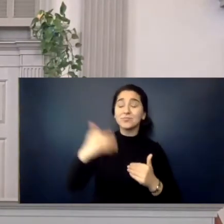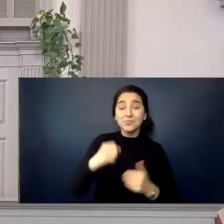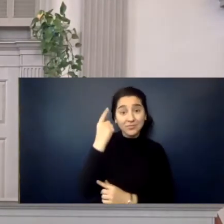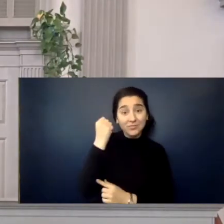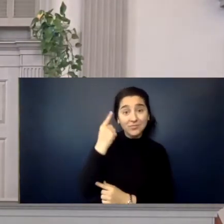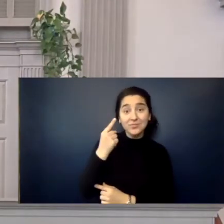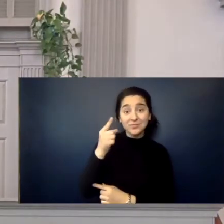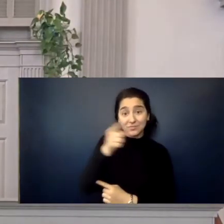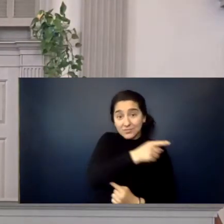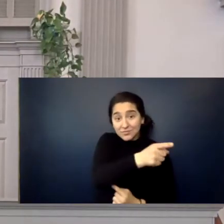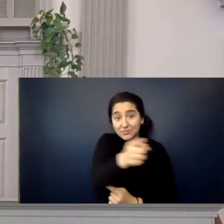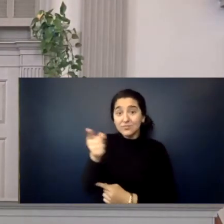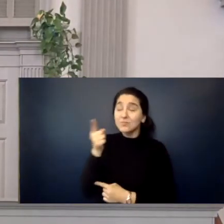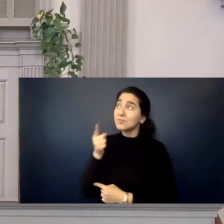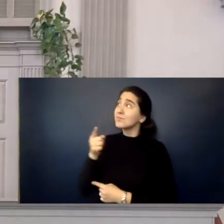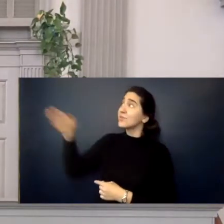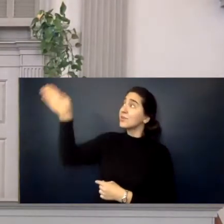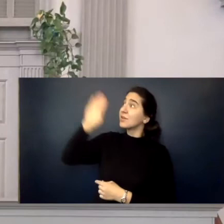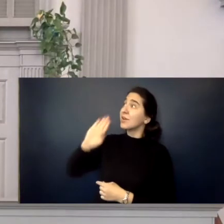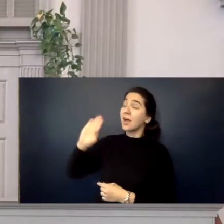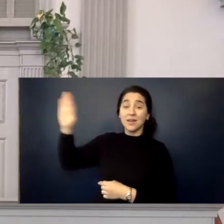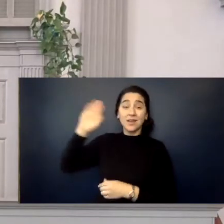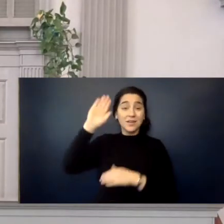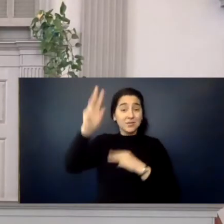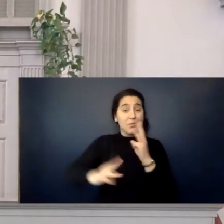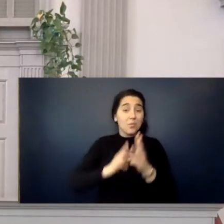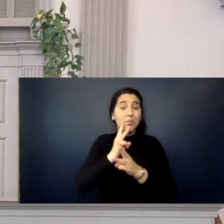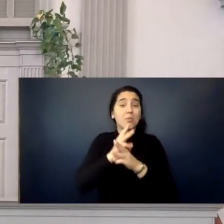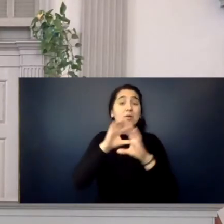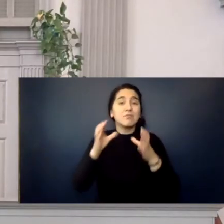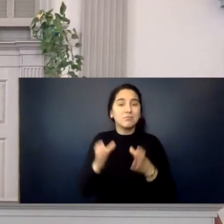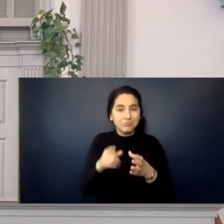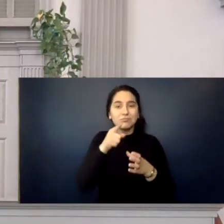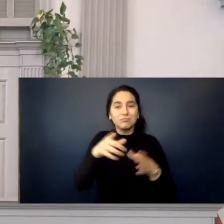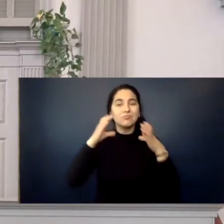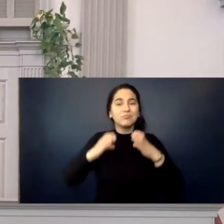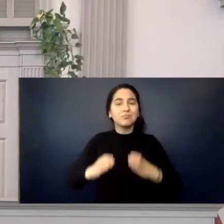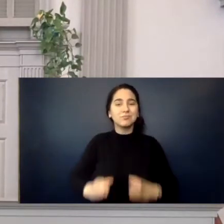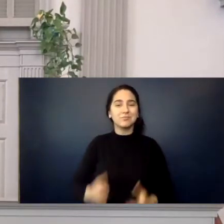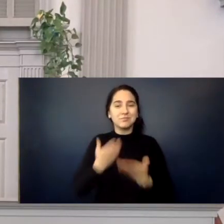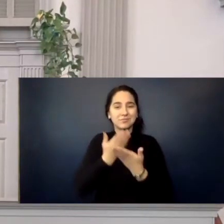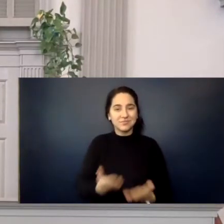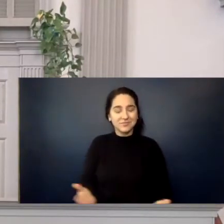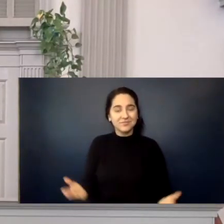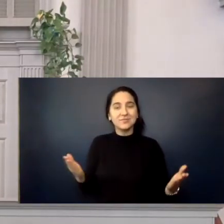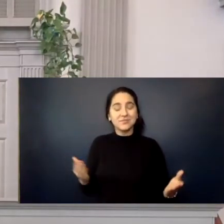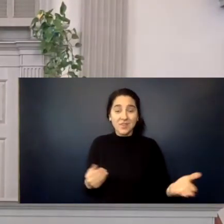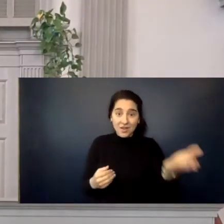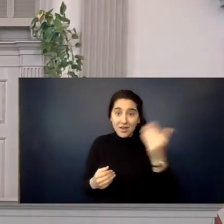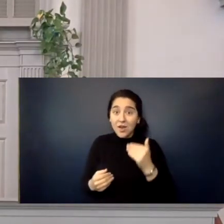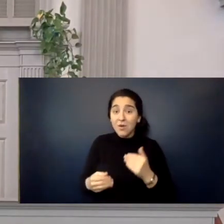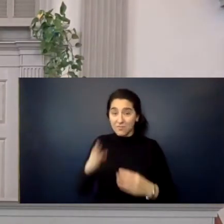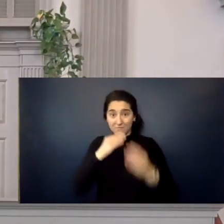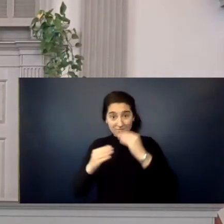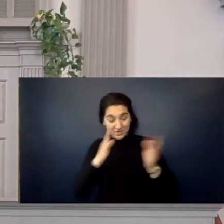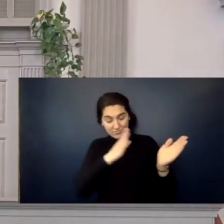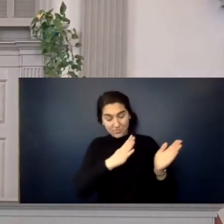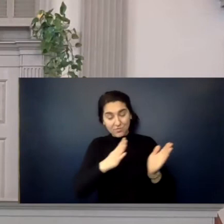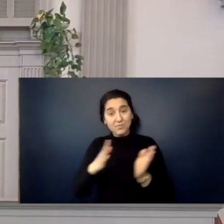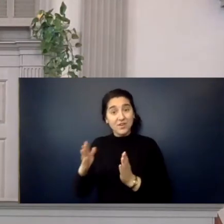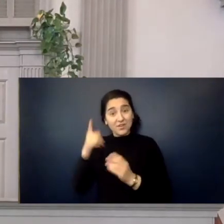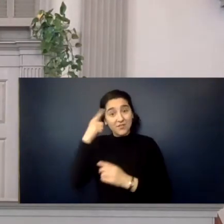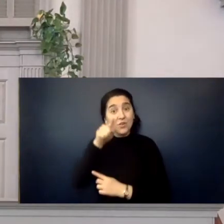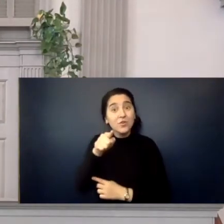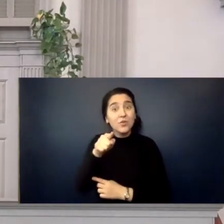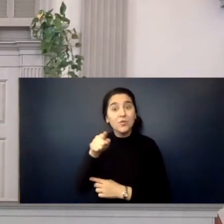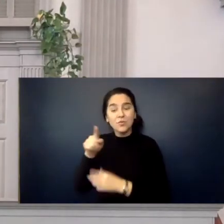are citizens in the realm of God. Now join God's people in this feast that